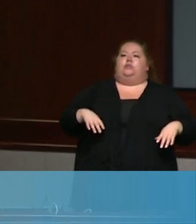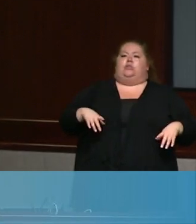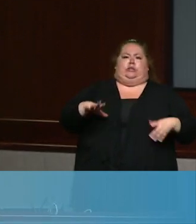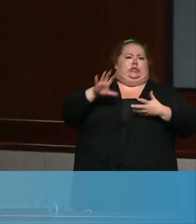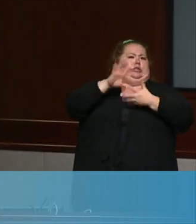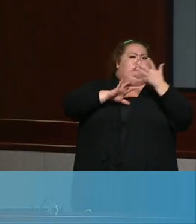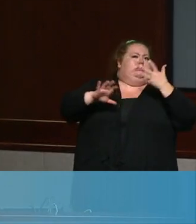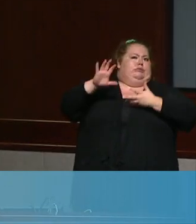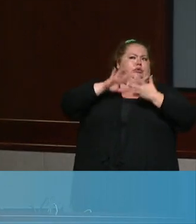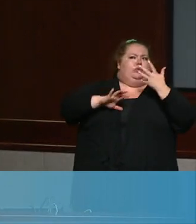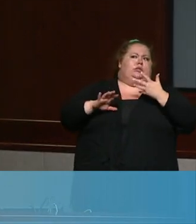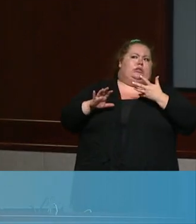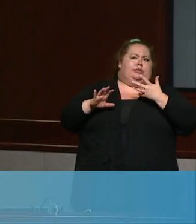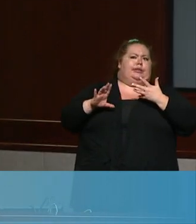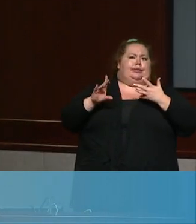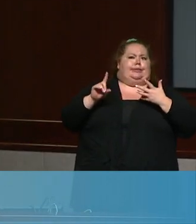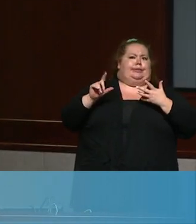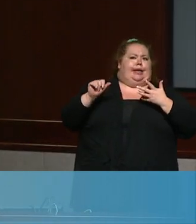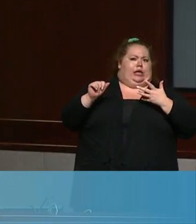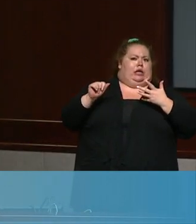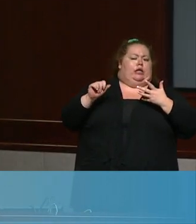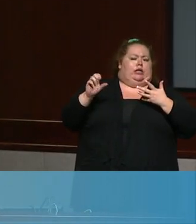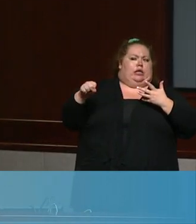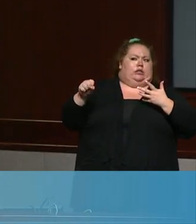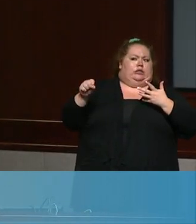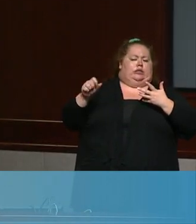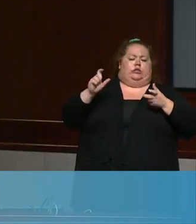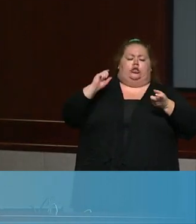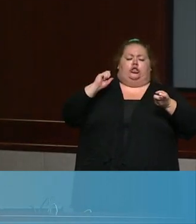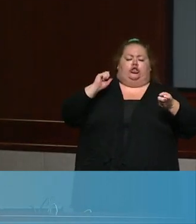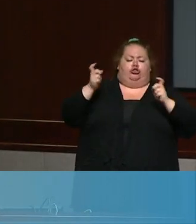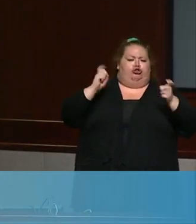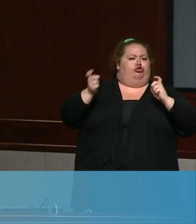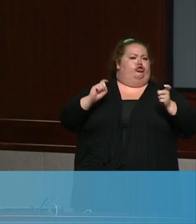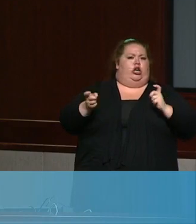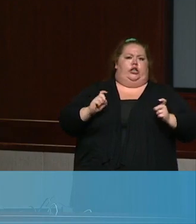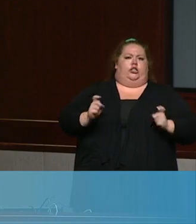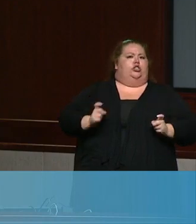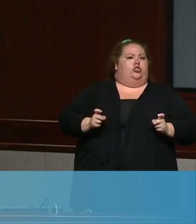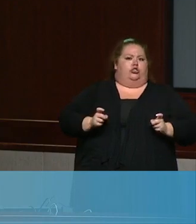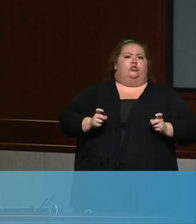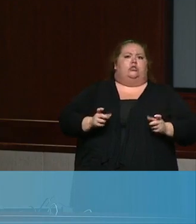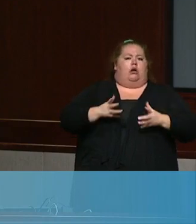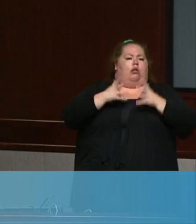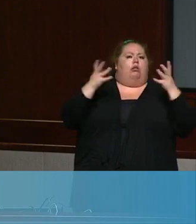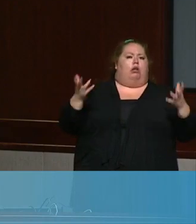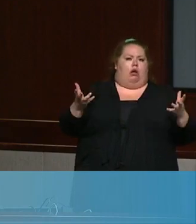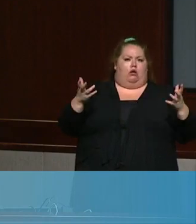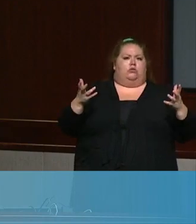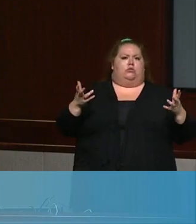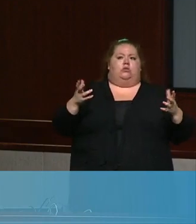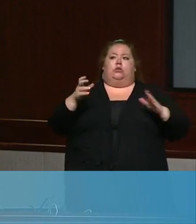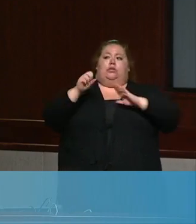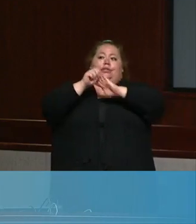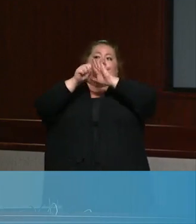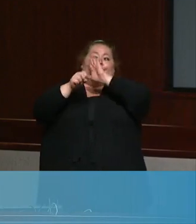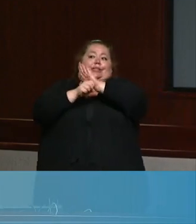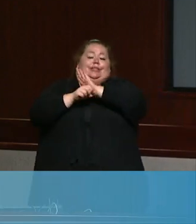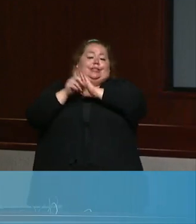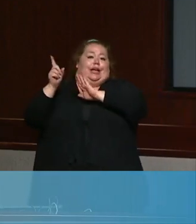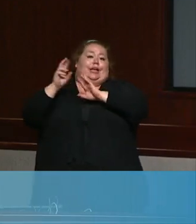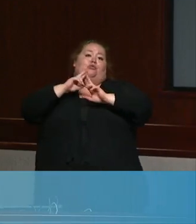confusing data points, and it changes all the time. So the state reports to us what the hospitals